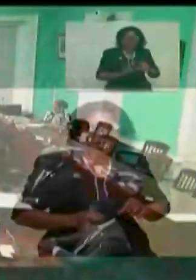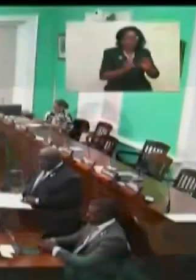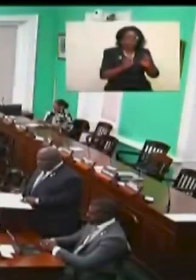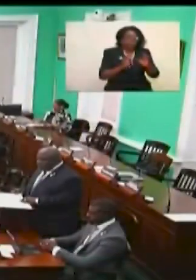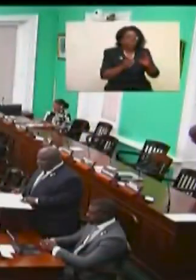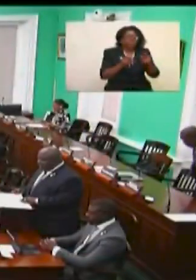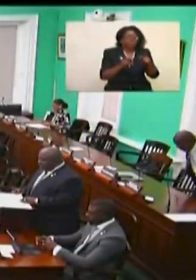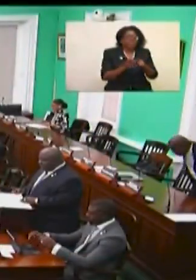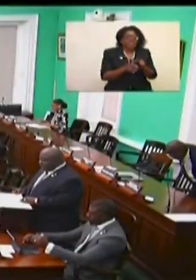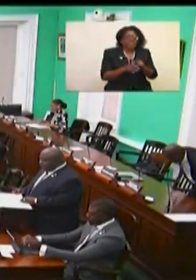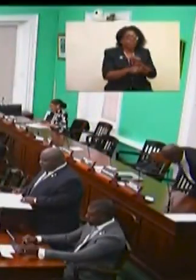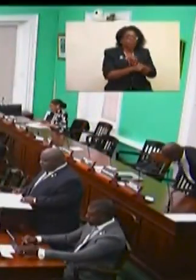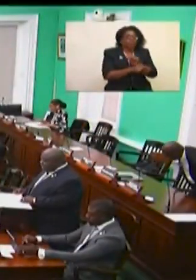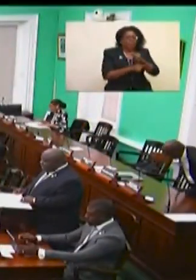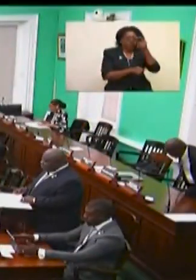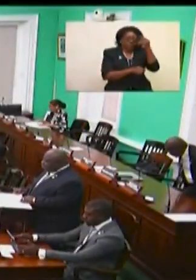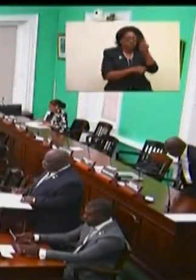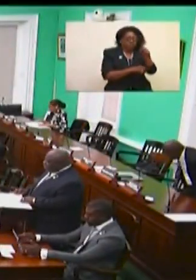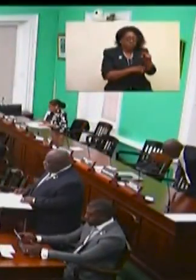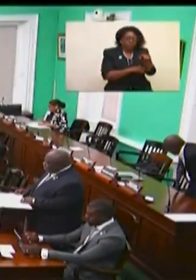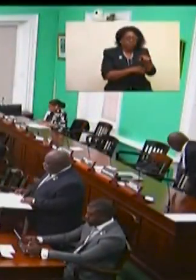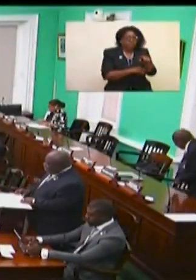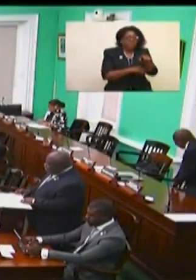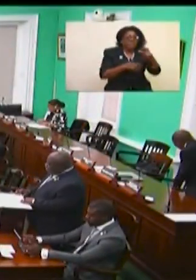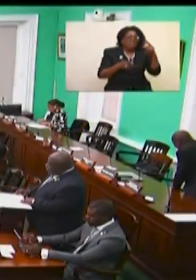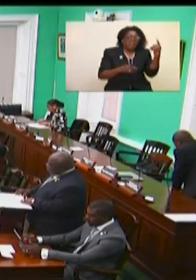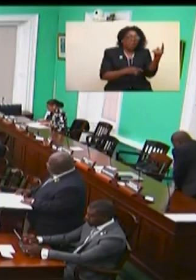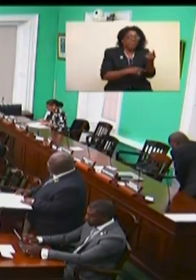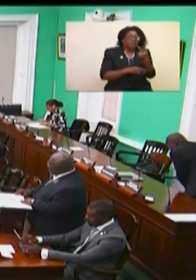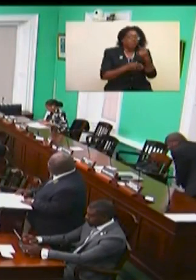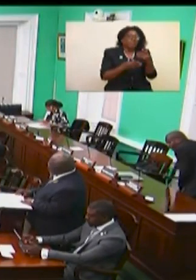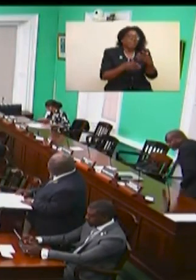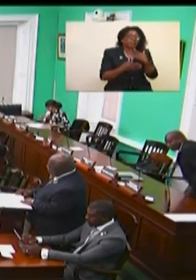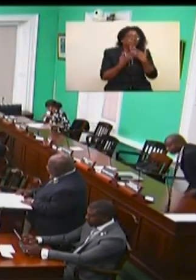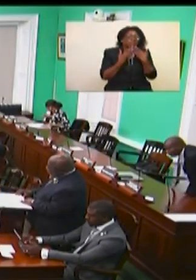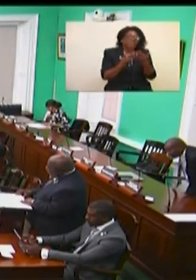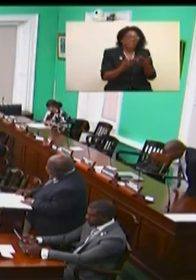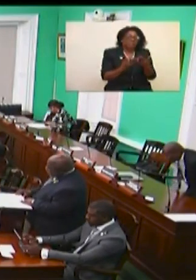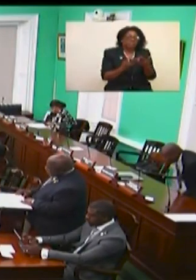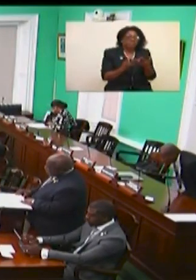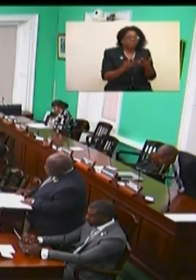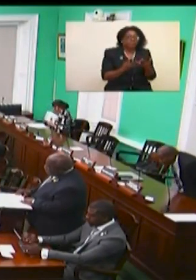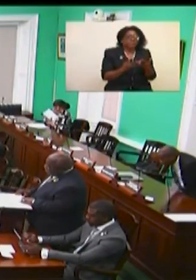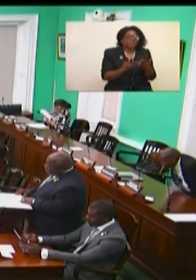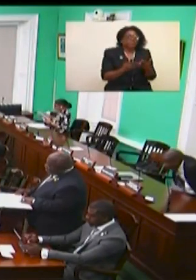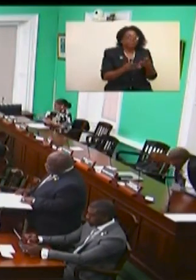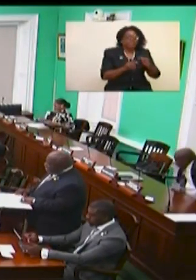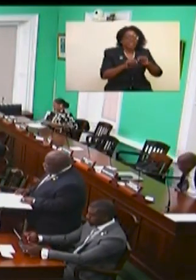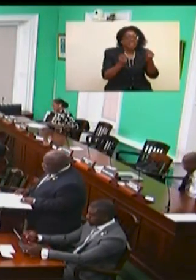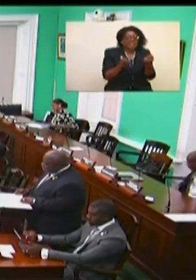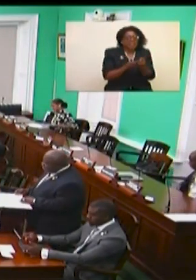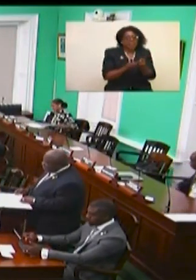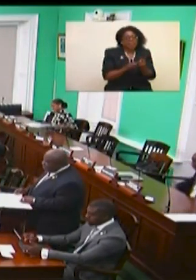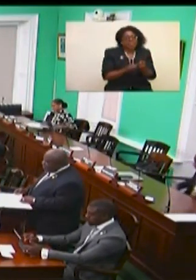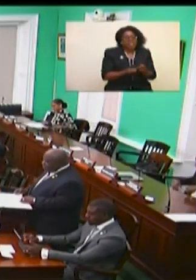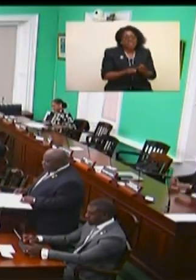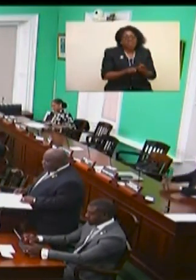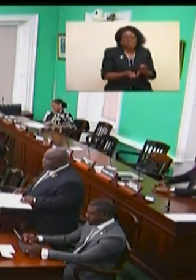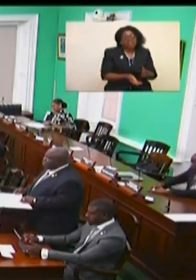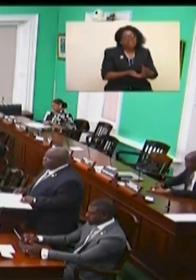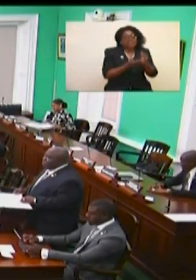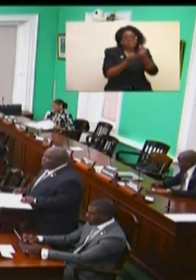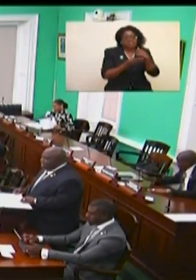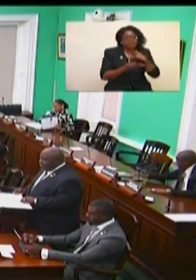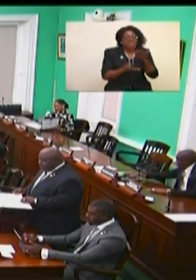tirelessly on your behalf. I would also like to thank my dedicated team that stands by my side and assists me